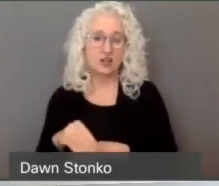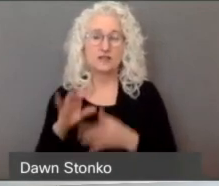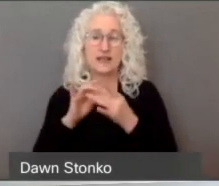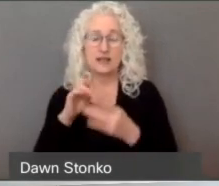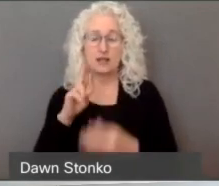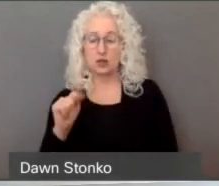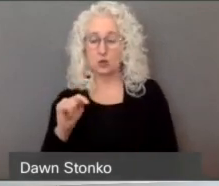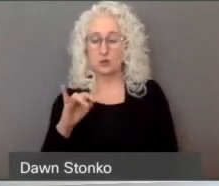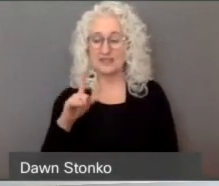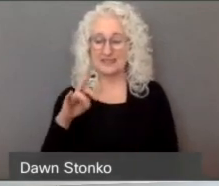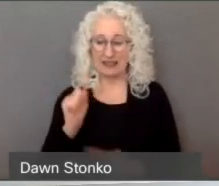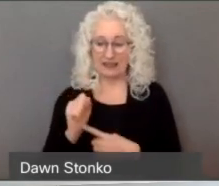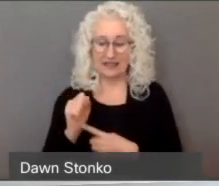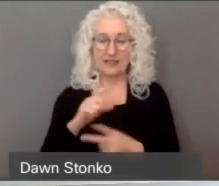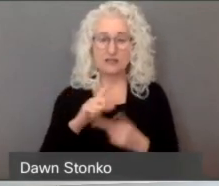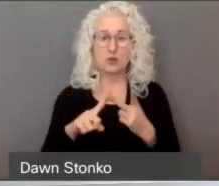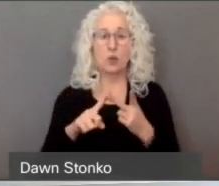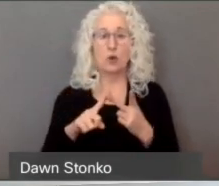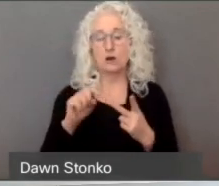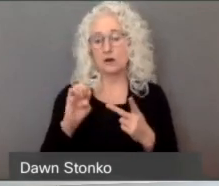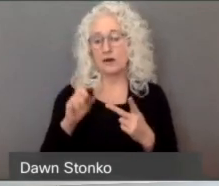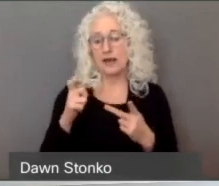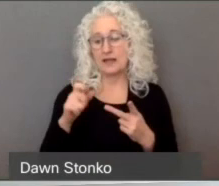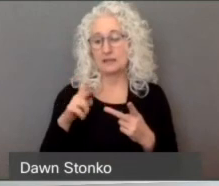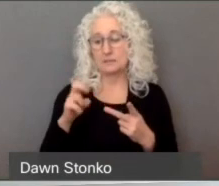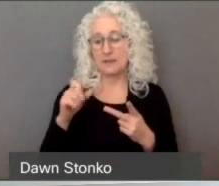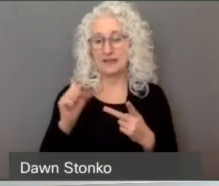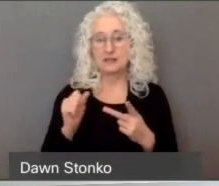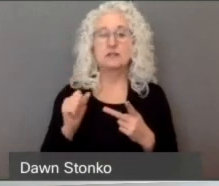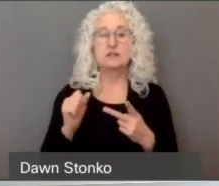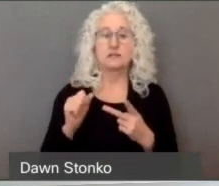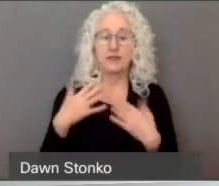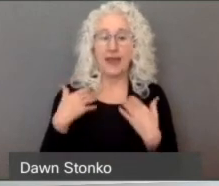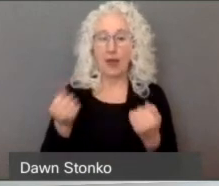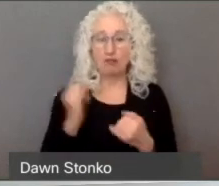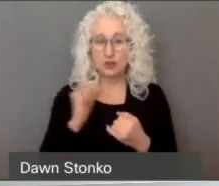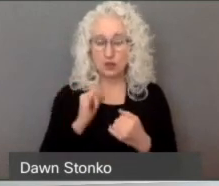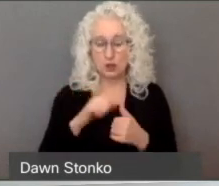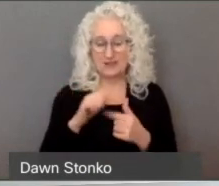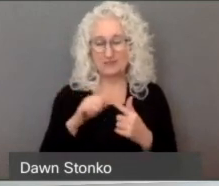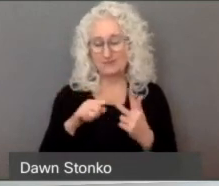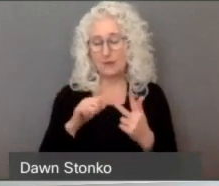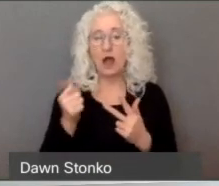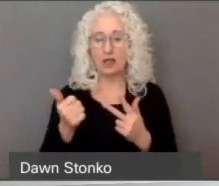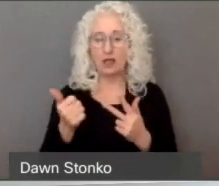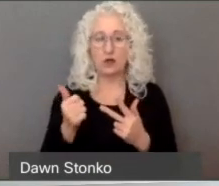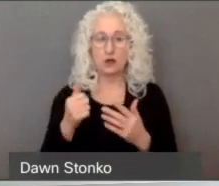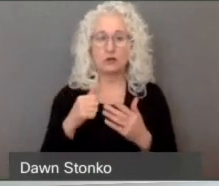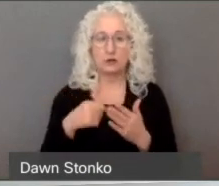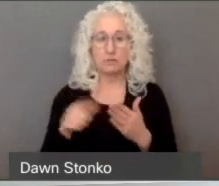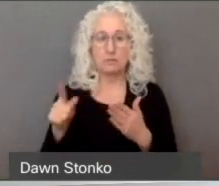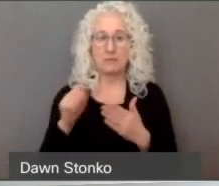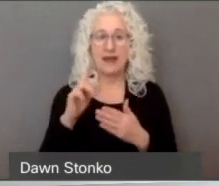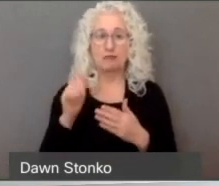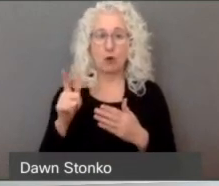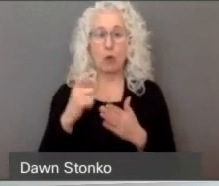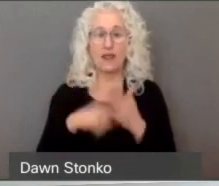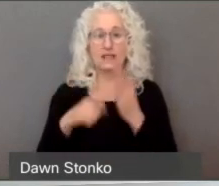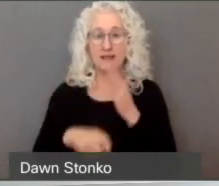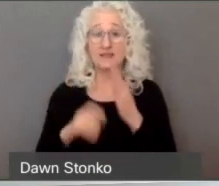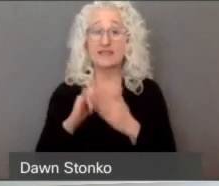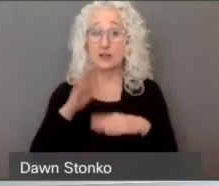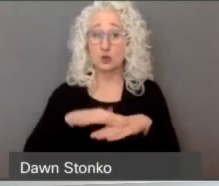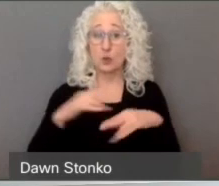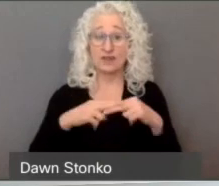utilities or expenses or health insurance, other payroll expenses. And that's on the slide on the show, that the link that